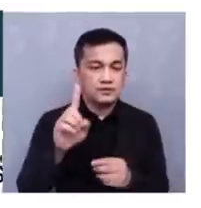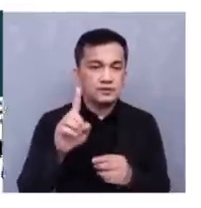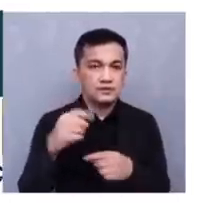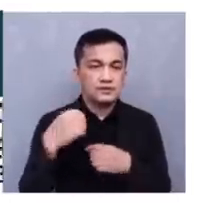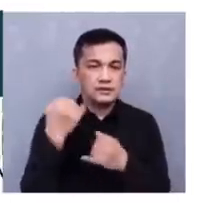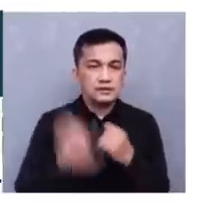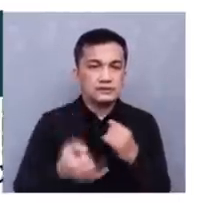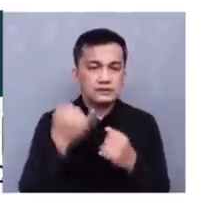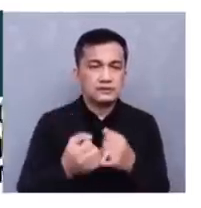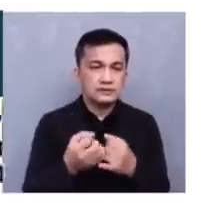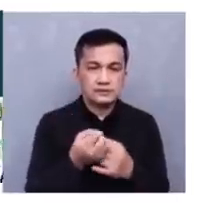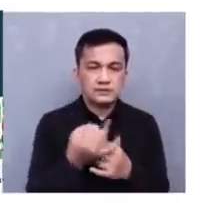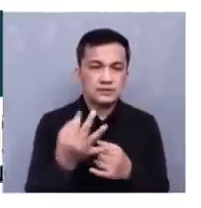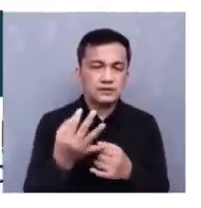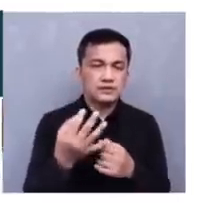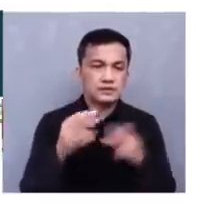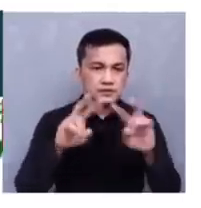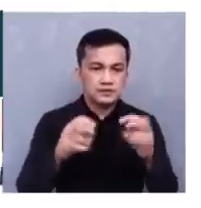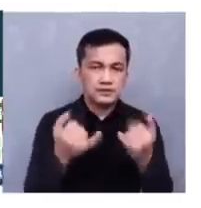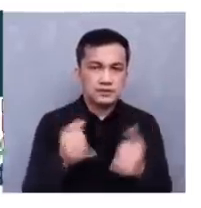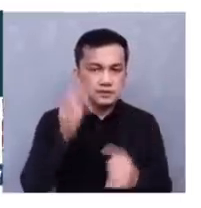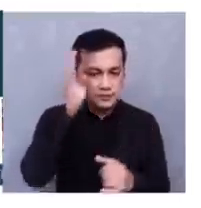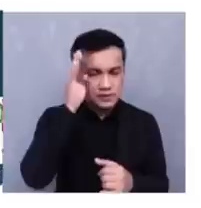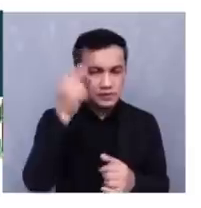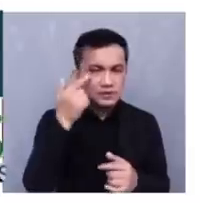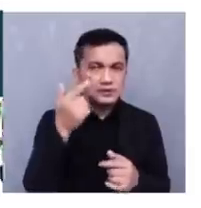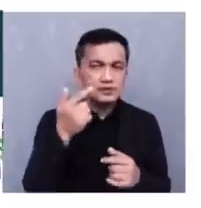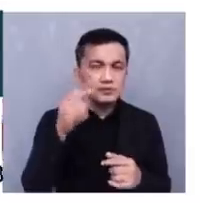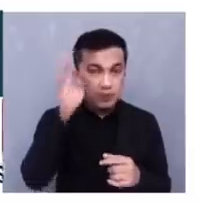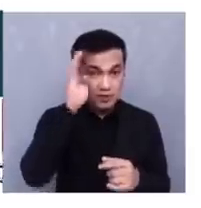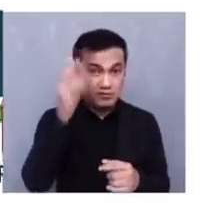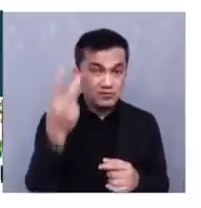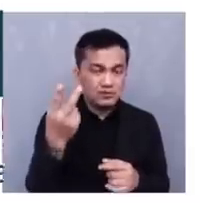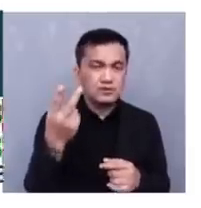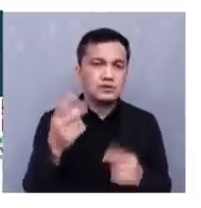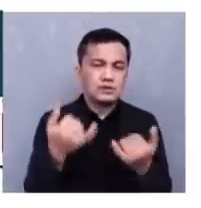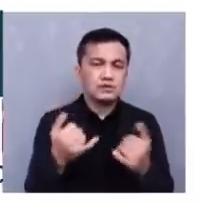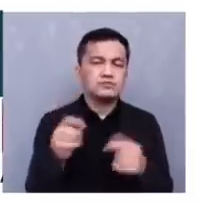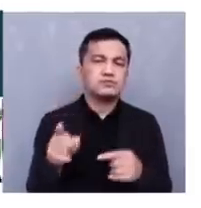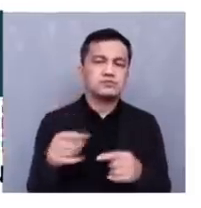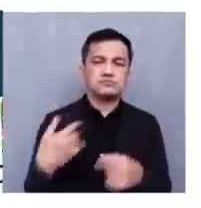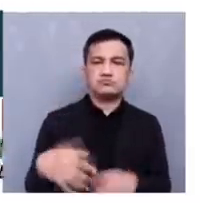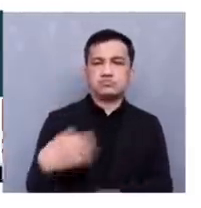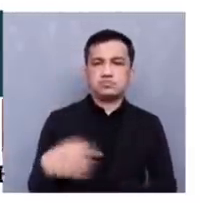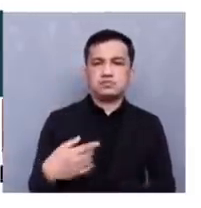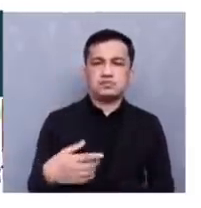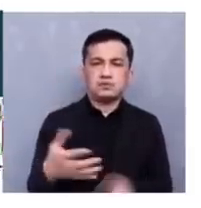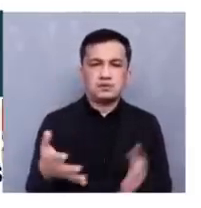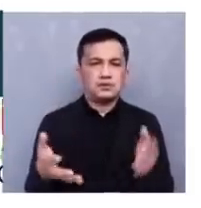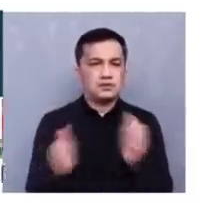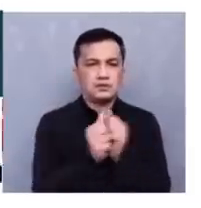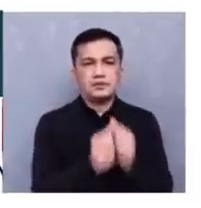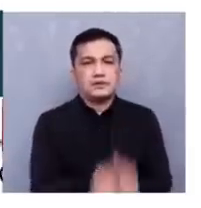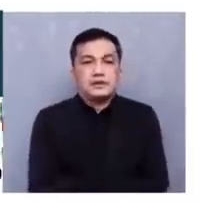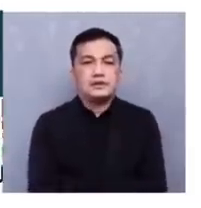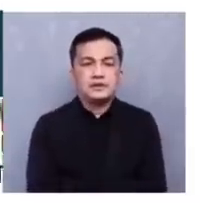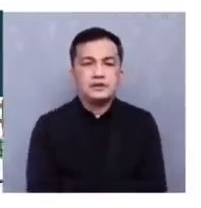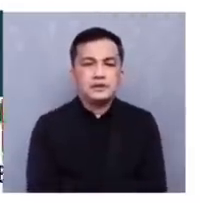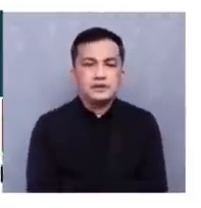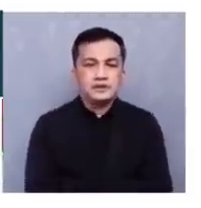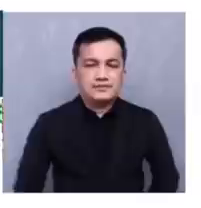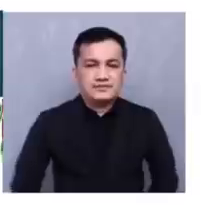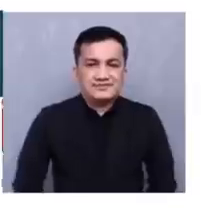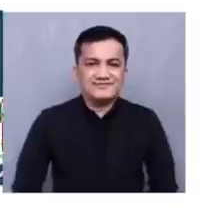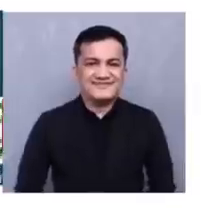surveys, and now it's Bongbong, and now they're together, so you cannot discount those two factors together. Baka makarinig kayo kay